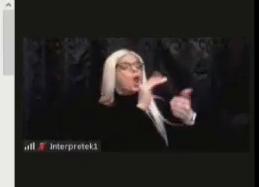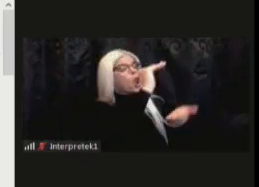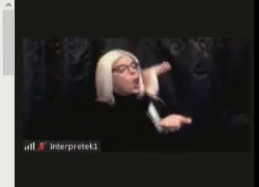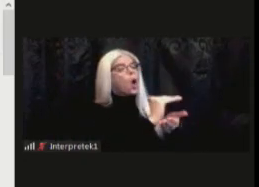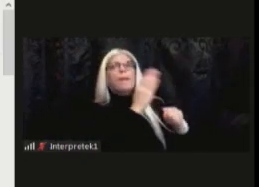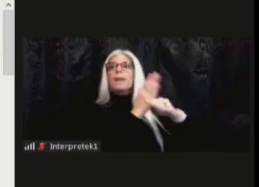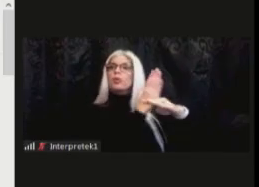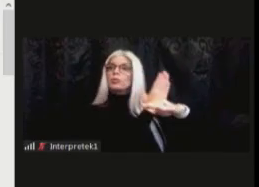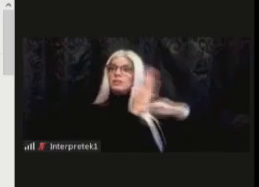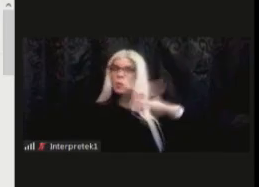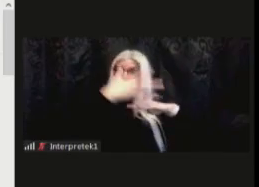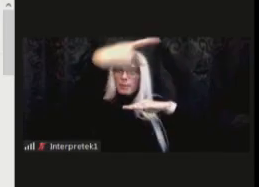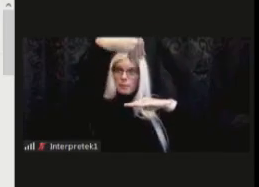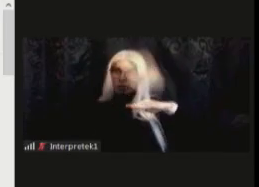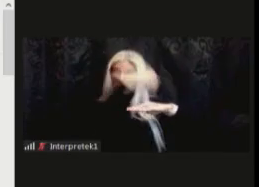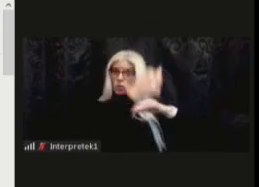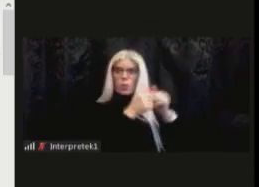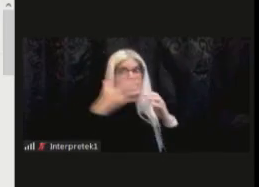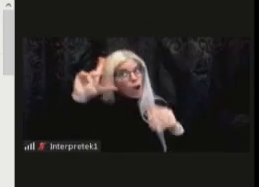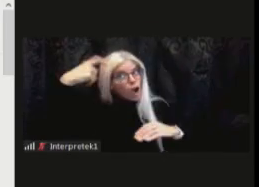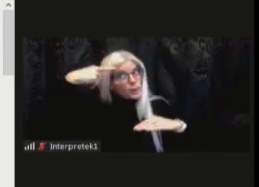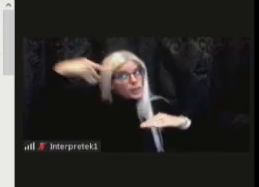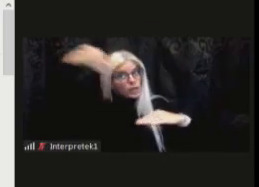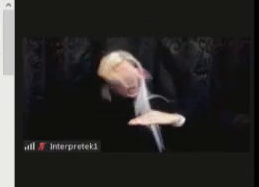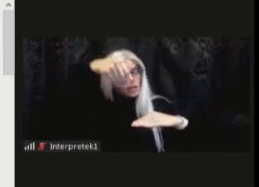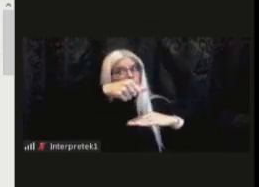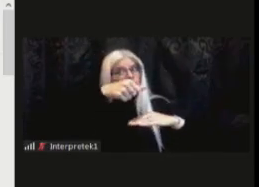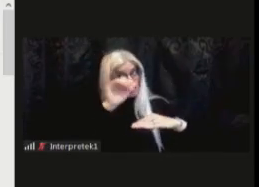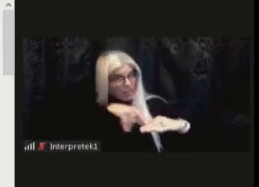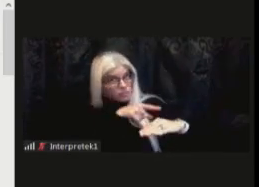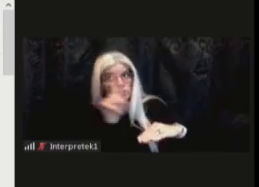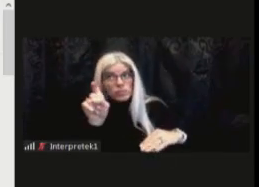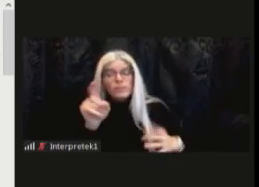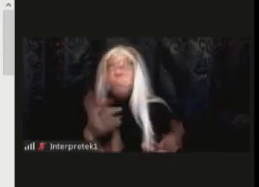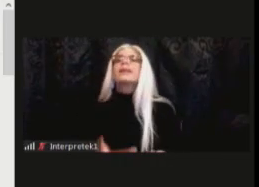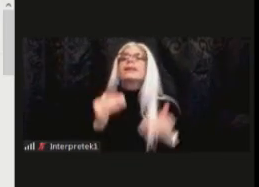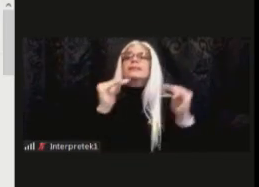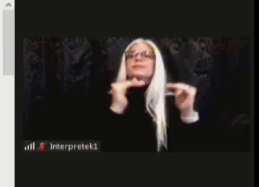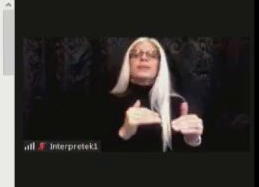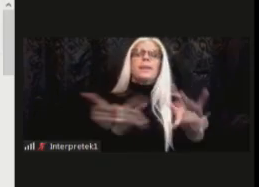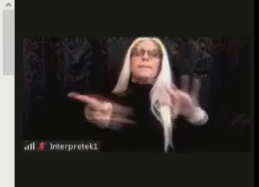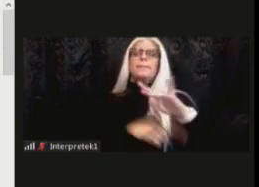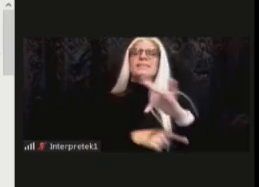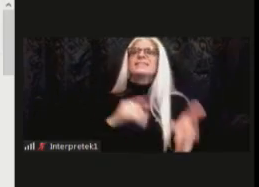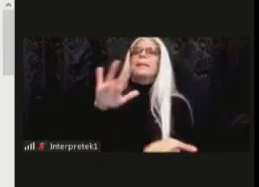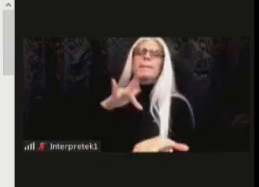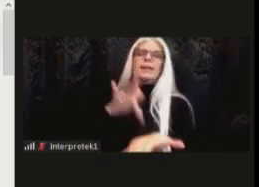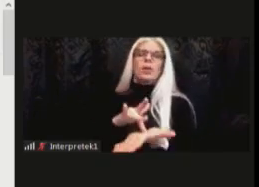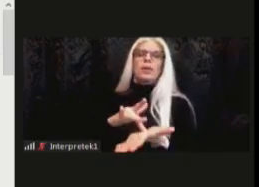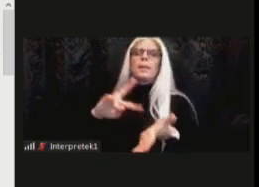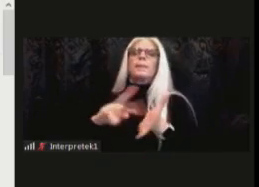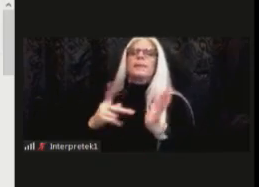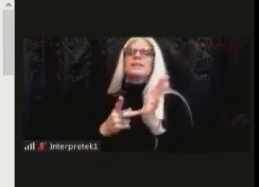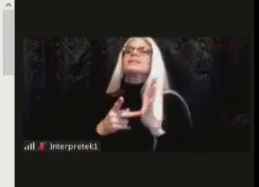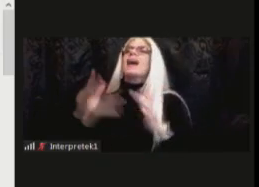sort of related to NOAH, and it's medium density stock housing options between the scales of single family and high rise, where